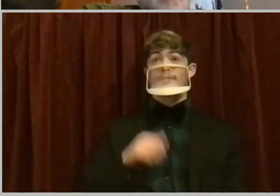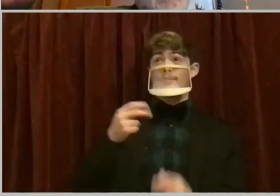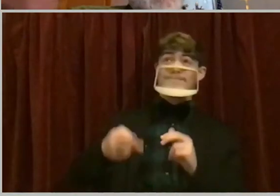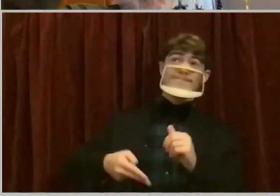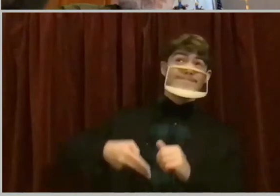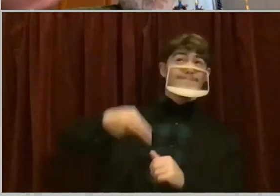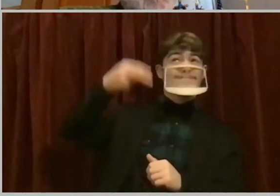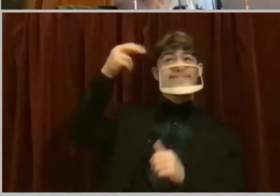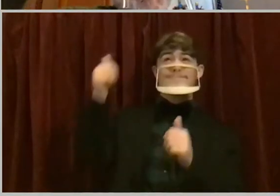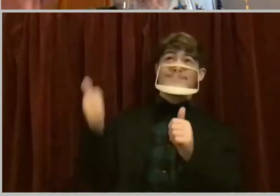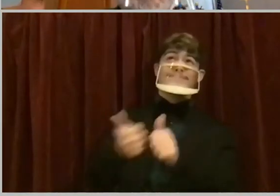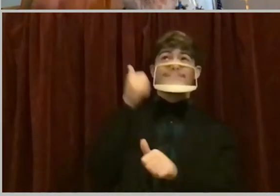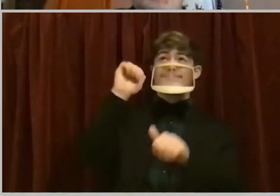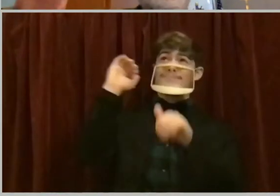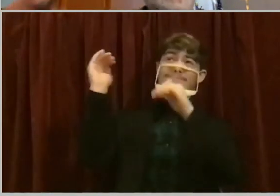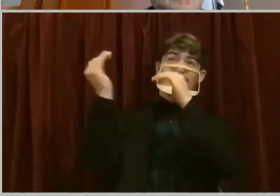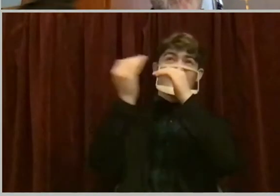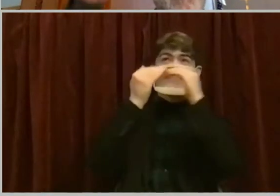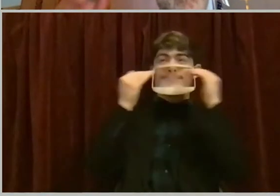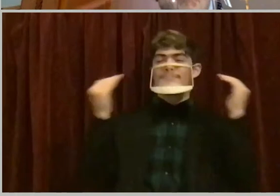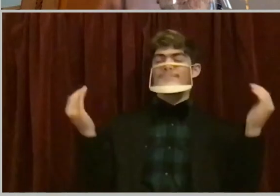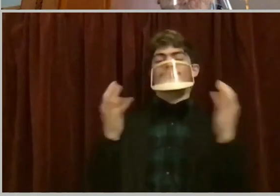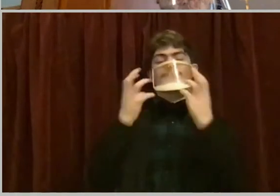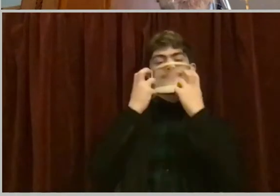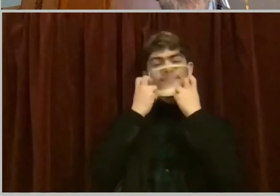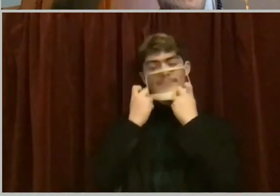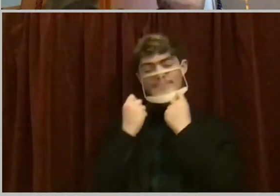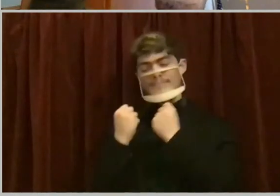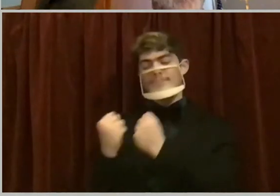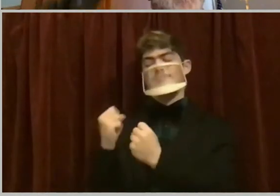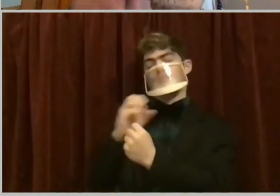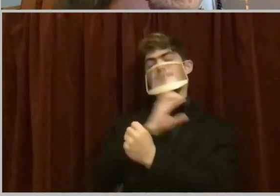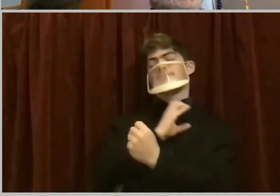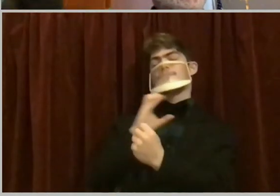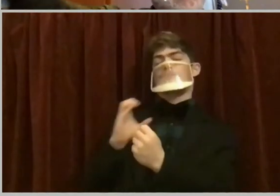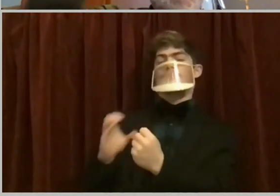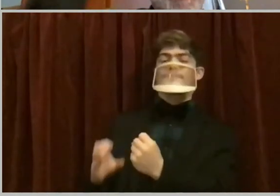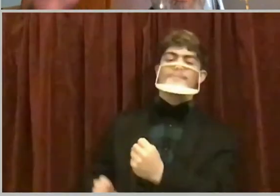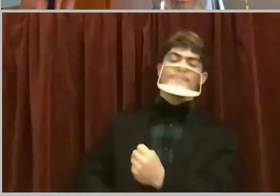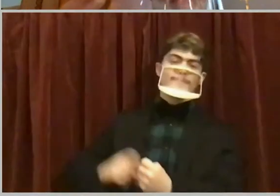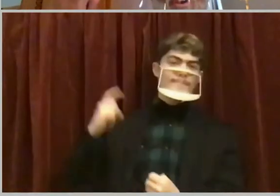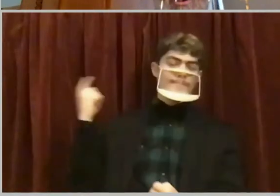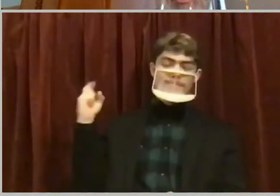Christ the highest heaven adored, Christ the